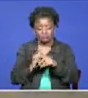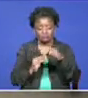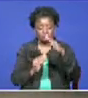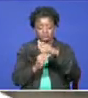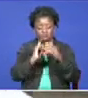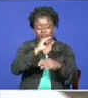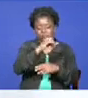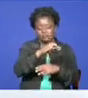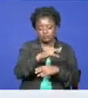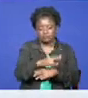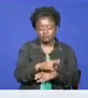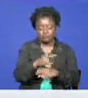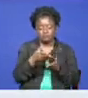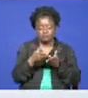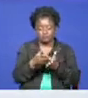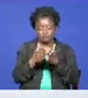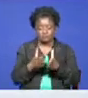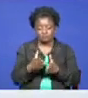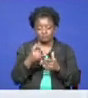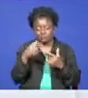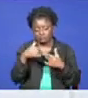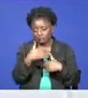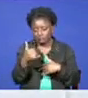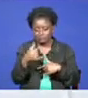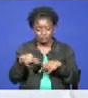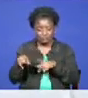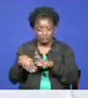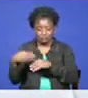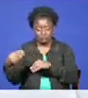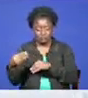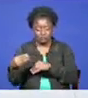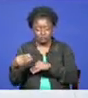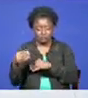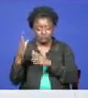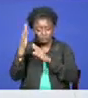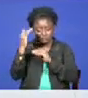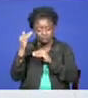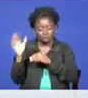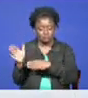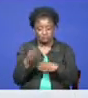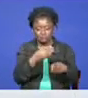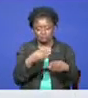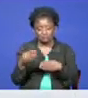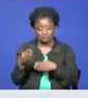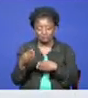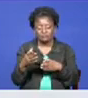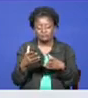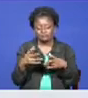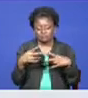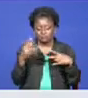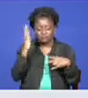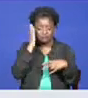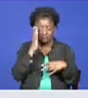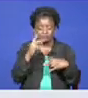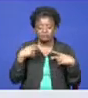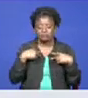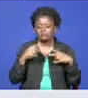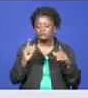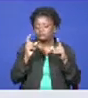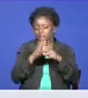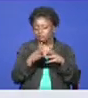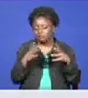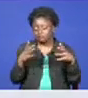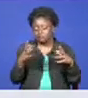out there, and hopefully the breeze blows in, and we're going to have a great competition. We have 56 boats on